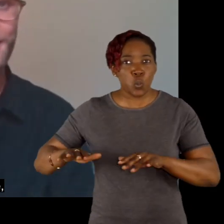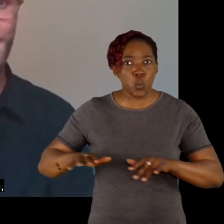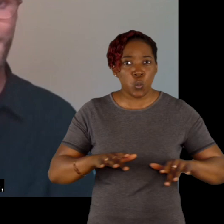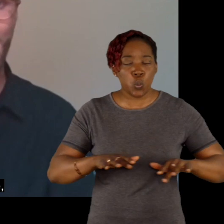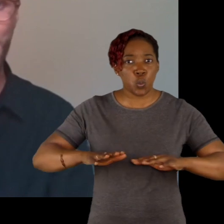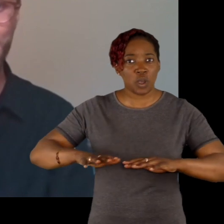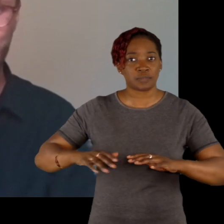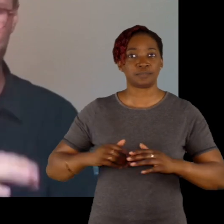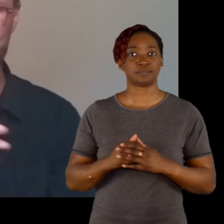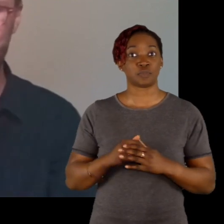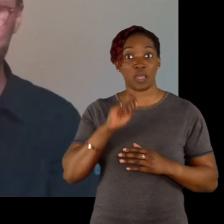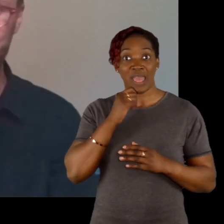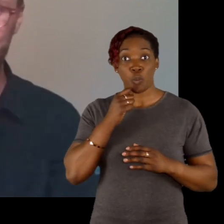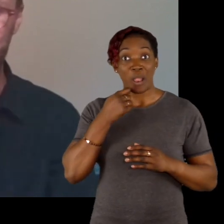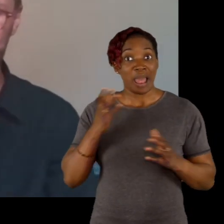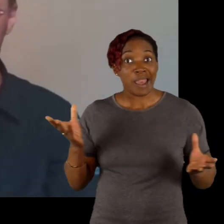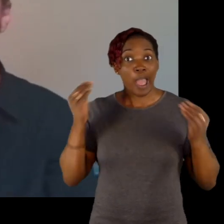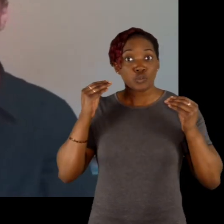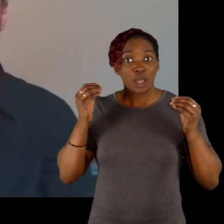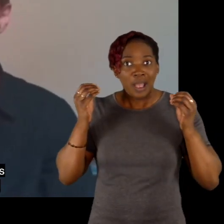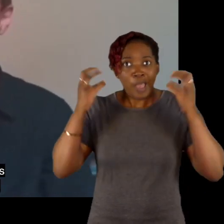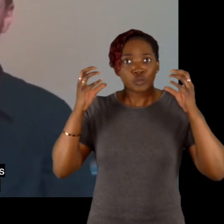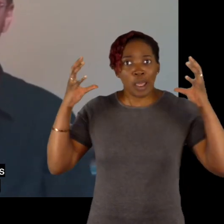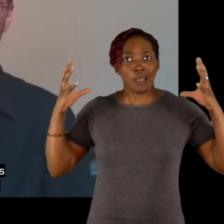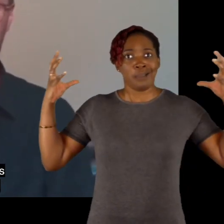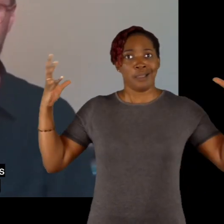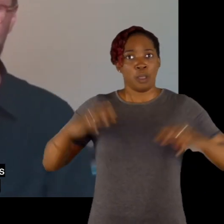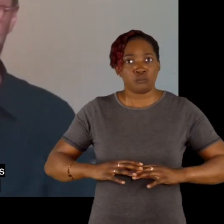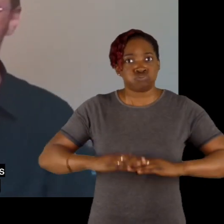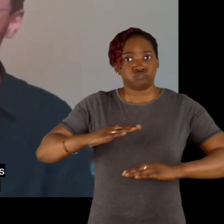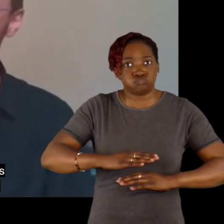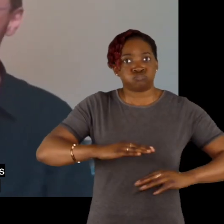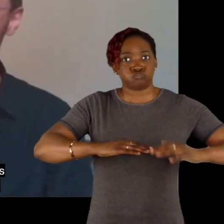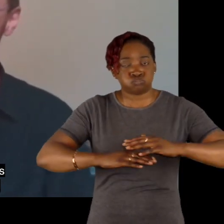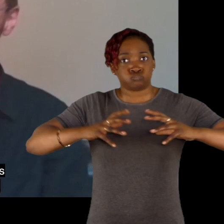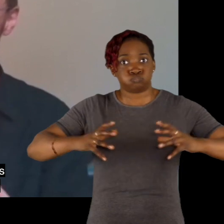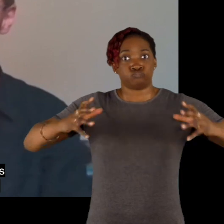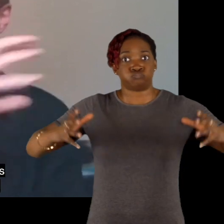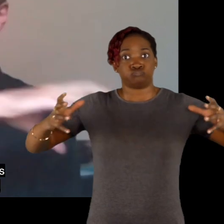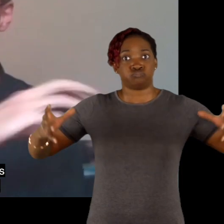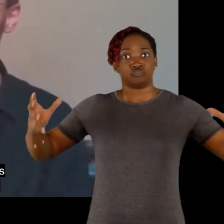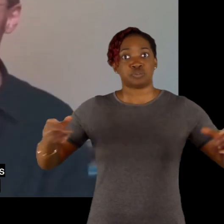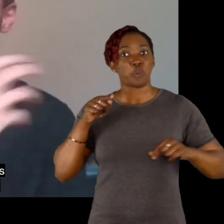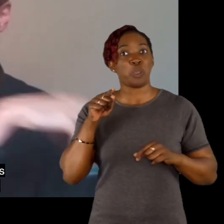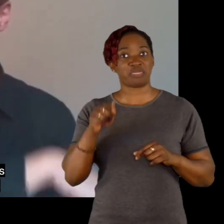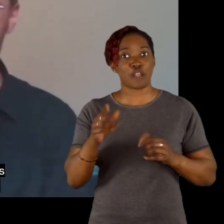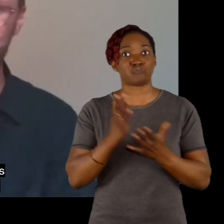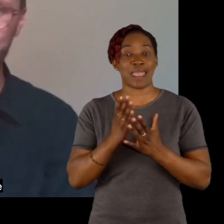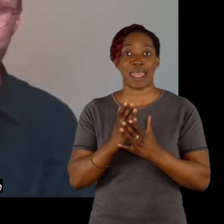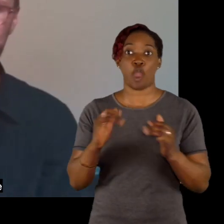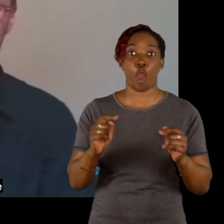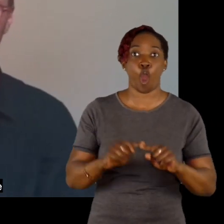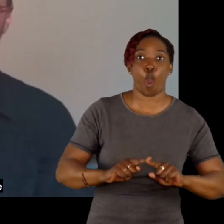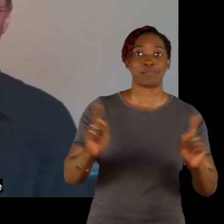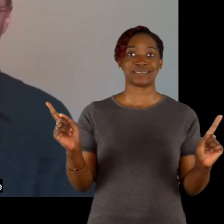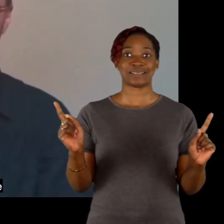the house, and it sort of crescendos louder and louder, and which juxtaposes the theme that I have